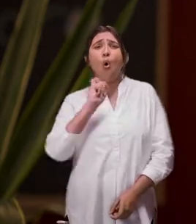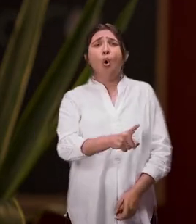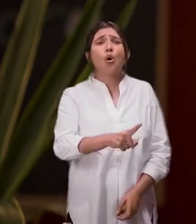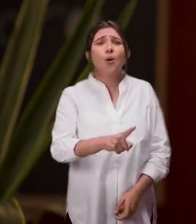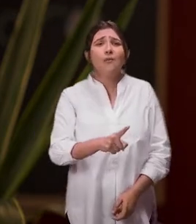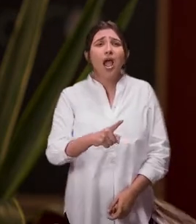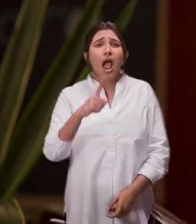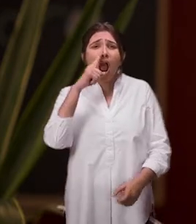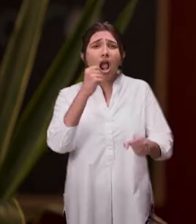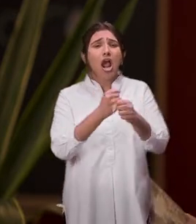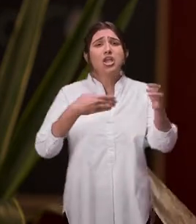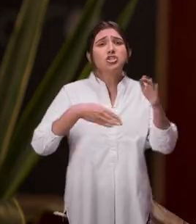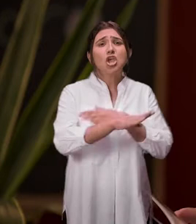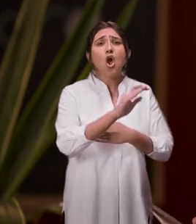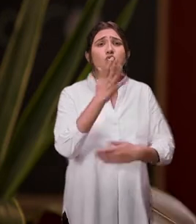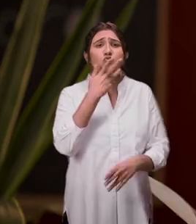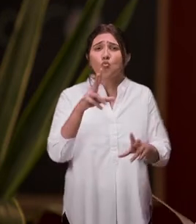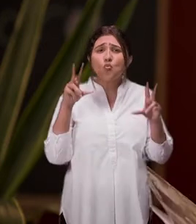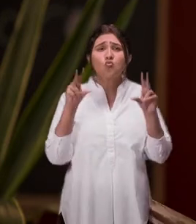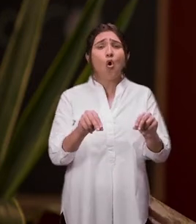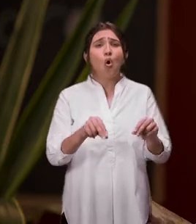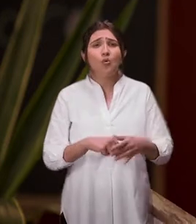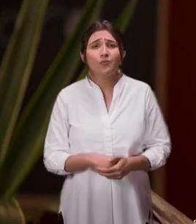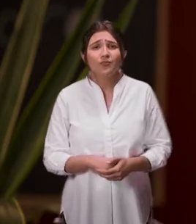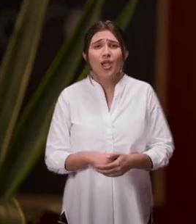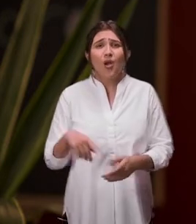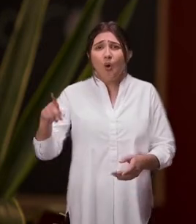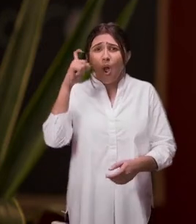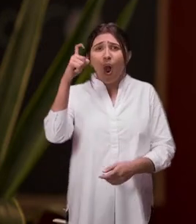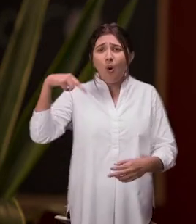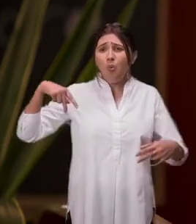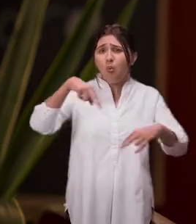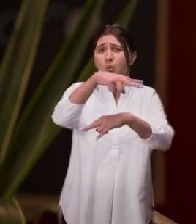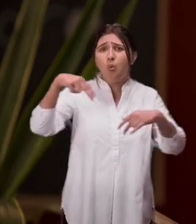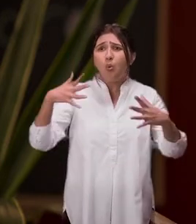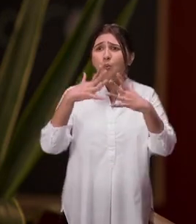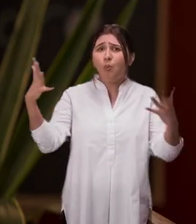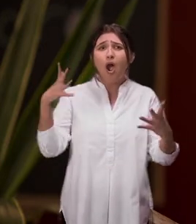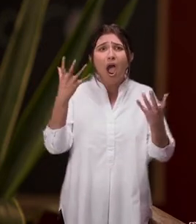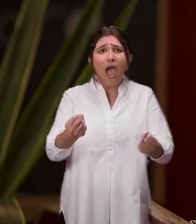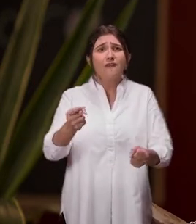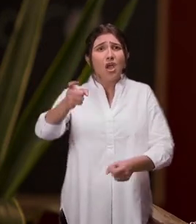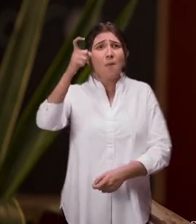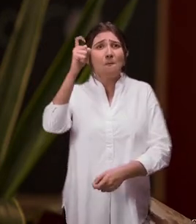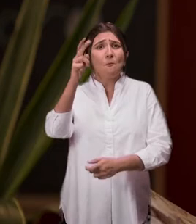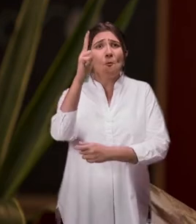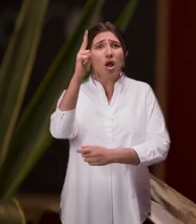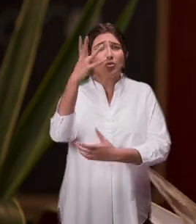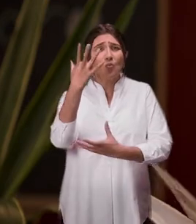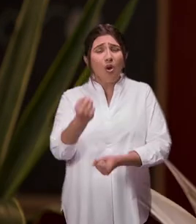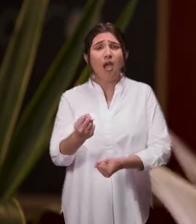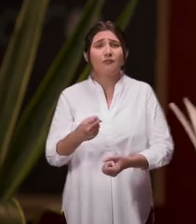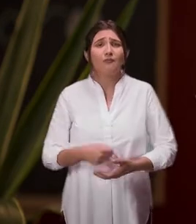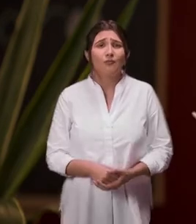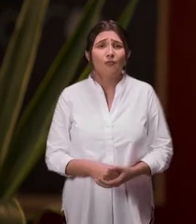men declared that girls were forbidden from attending school. They walked the streets of our city now. They